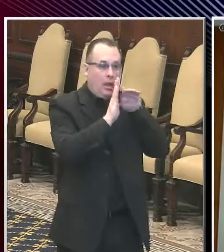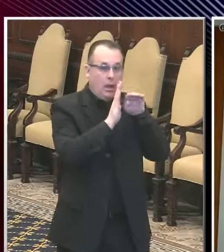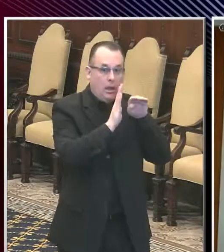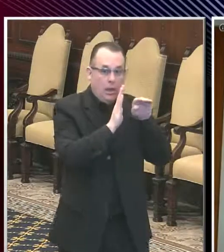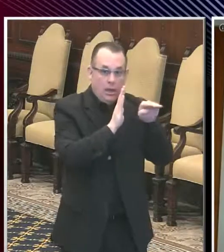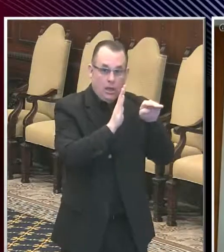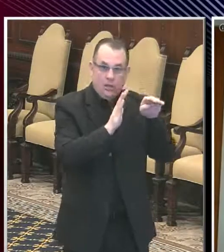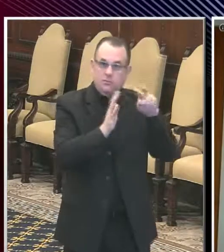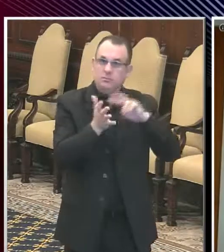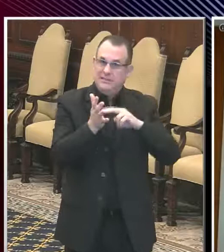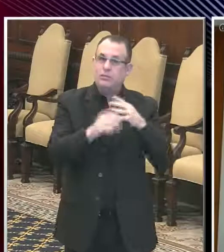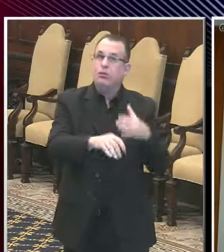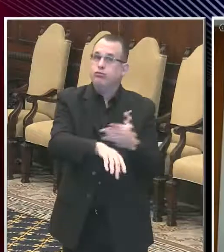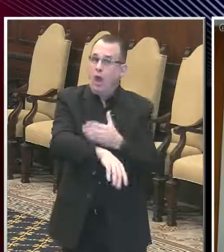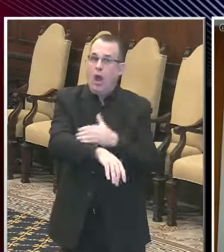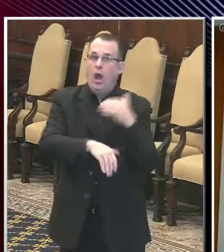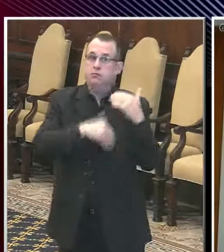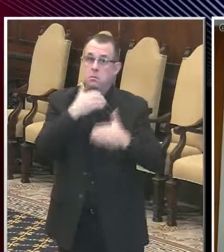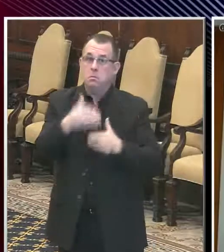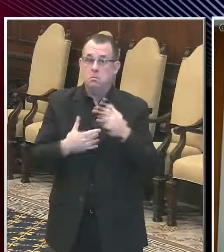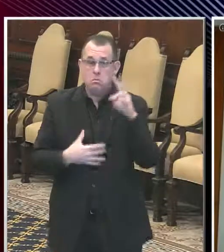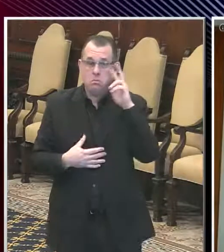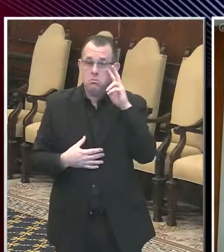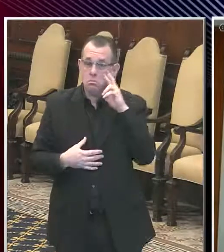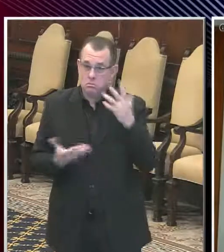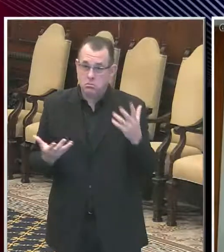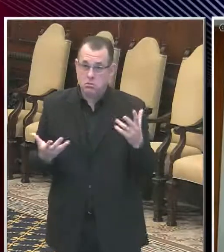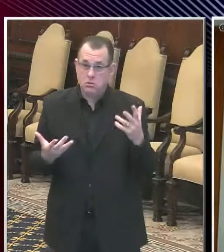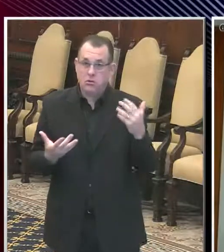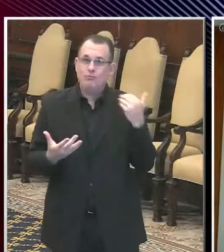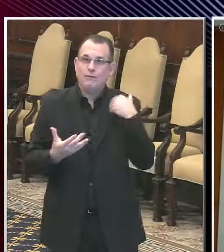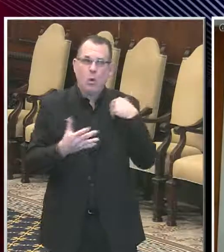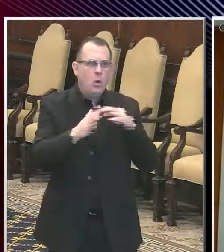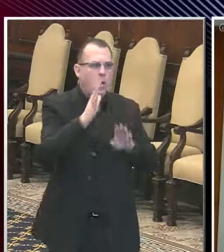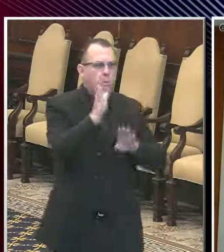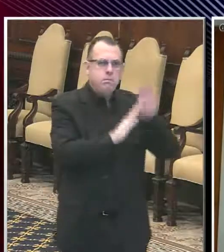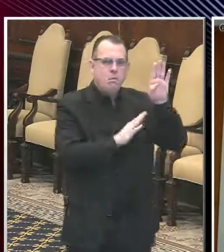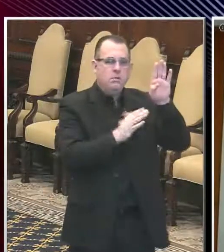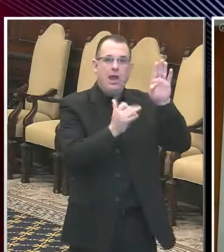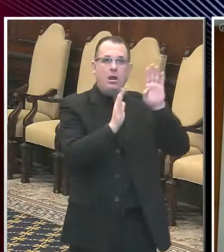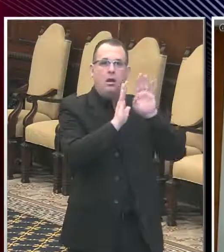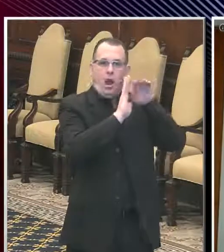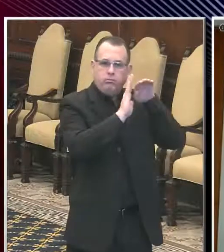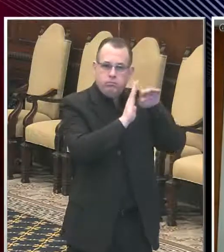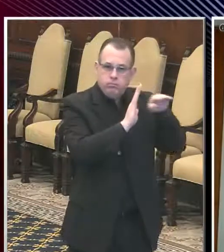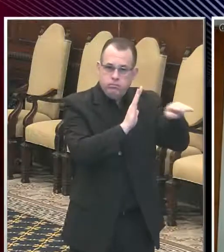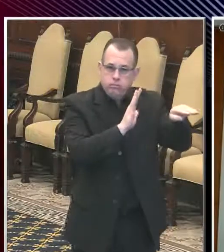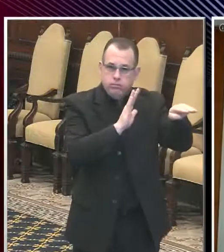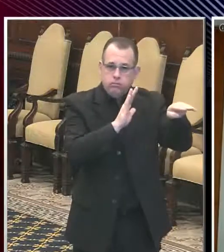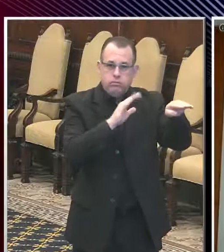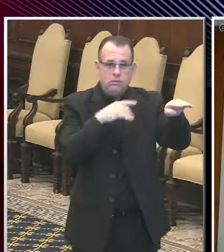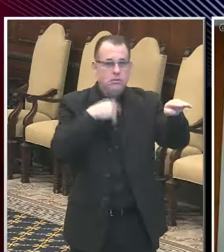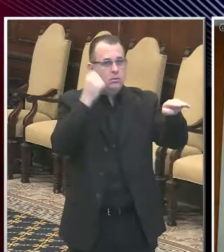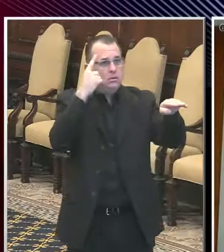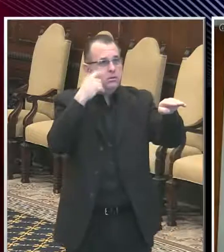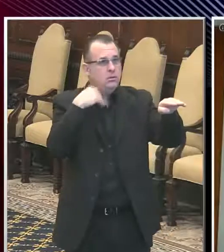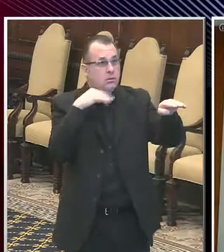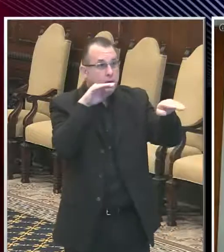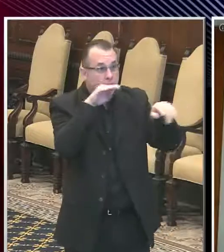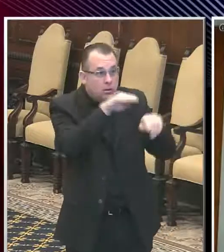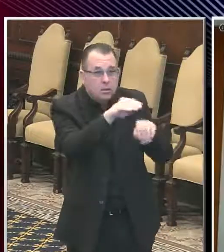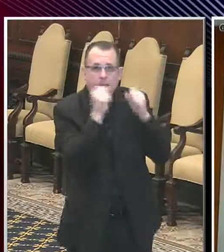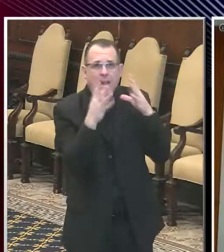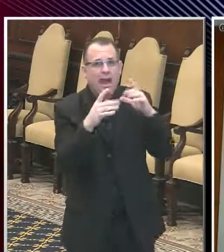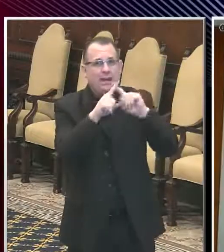the sharp increases in cases that we were seeing in the past. Still, though, there's many cases, and there's not a clear sign yet that we're decreasing in our daily case